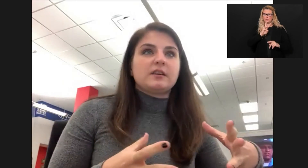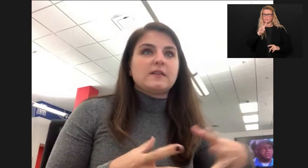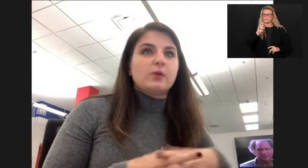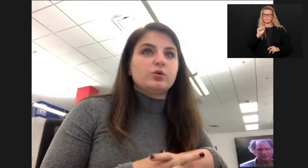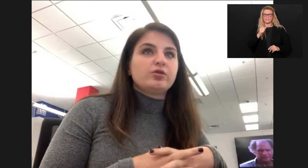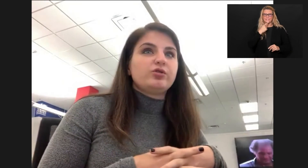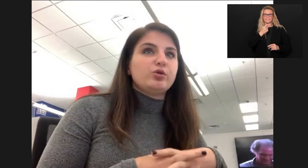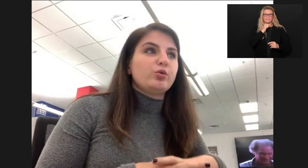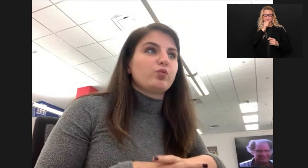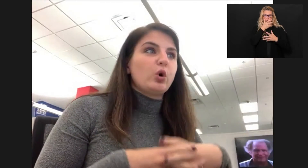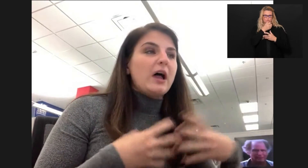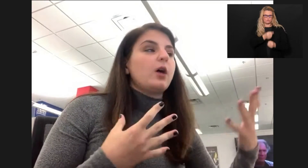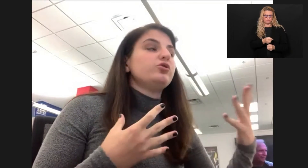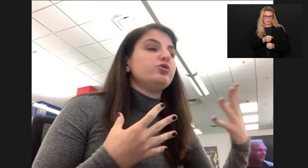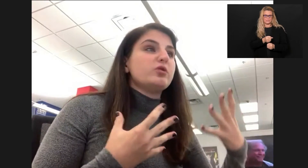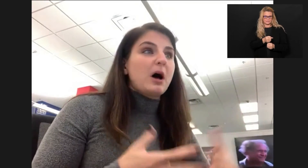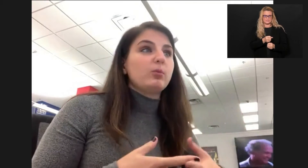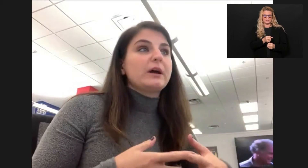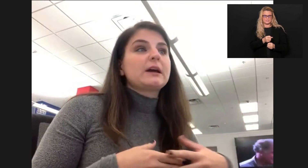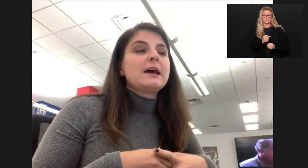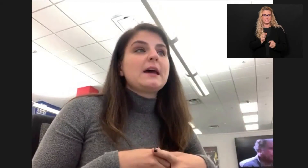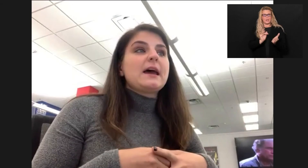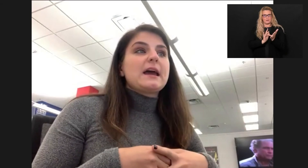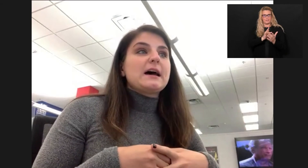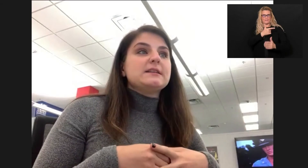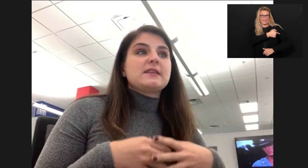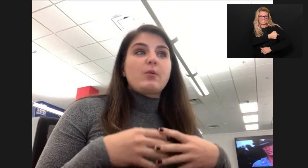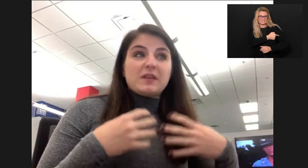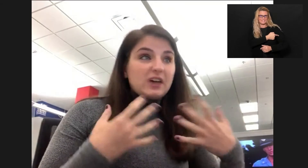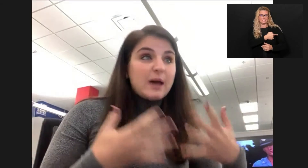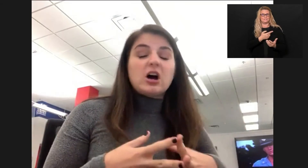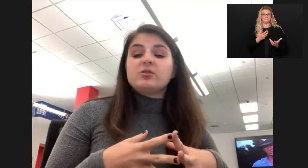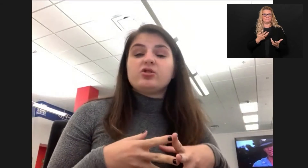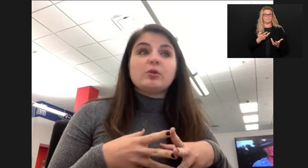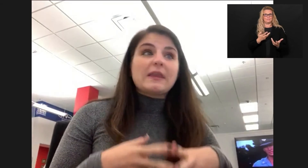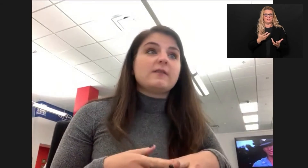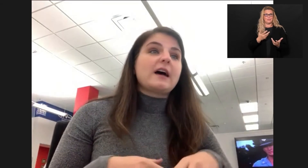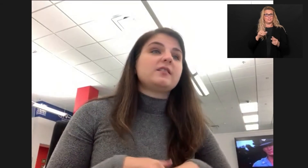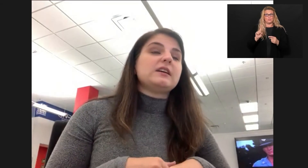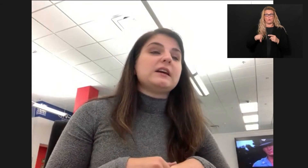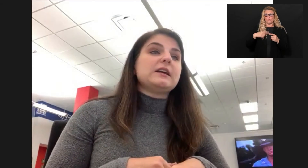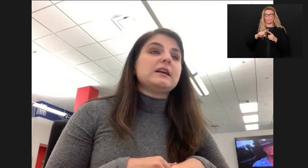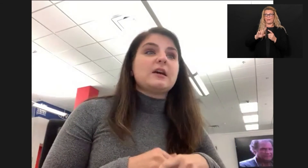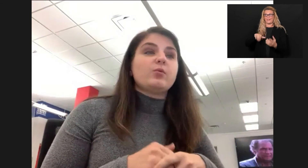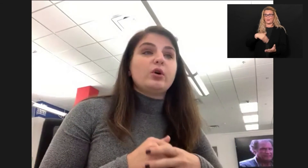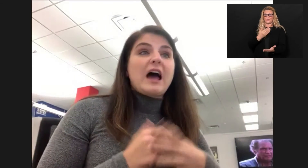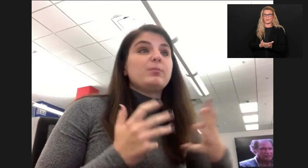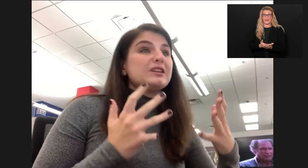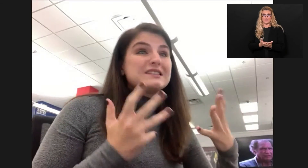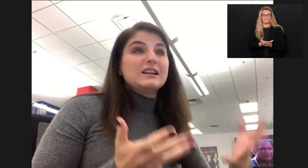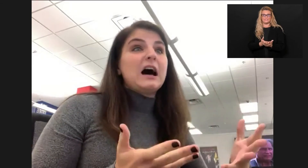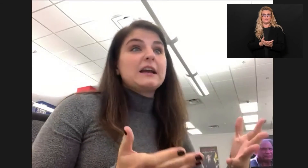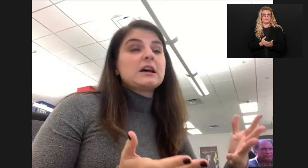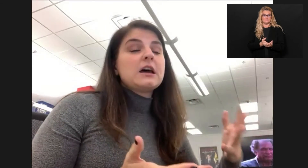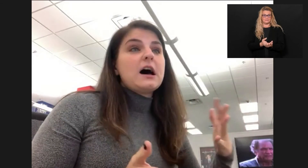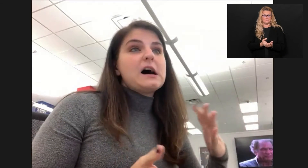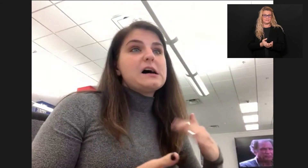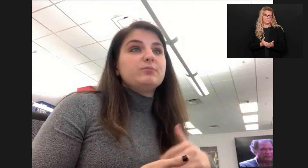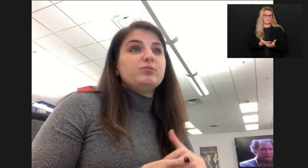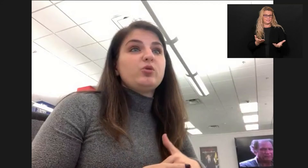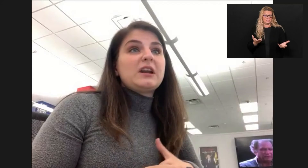the vaccine that will soon roll out to the public, and that when the time comes to get the vaccine, they will happily